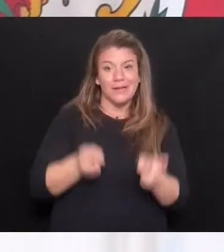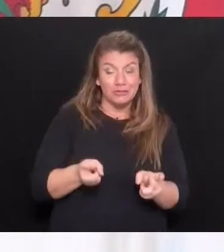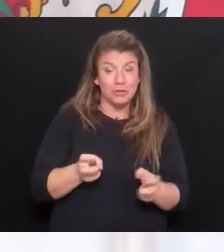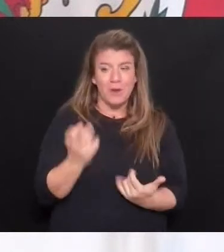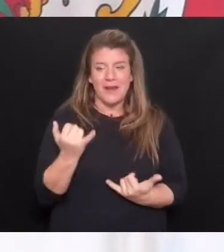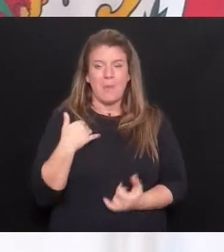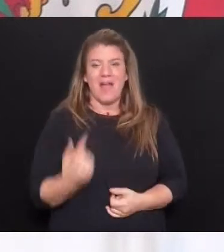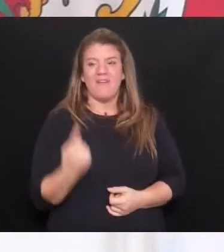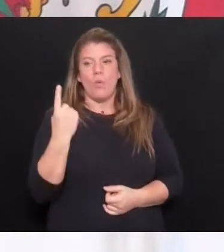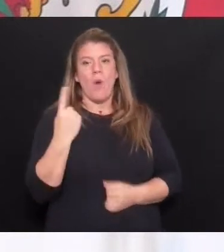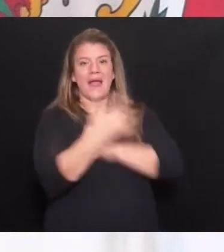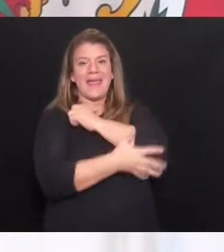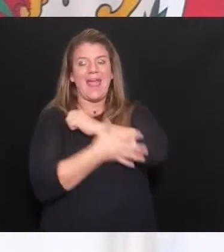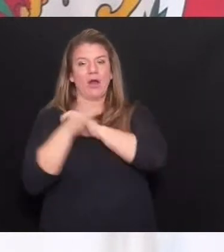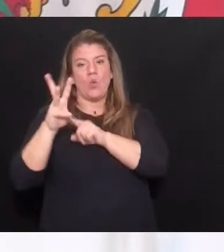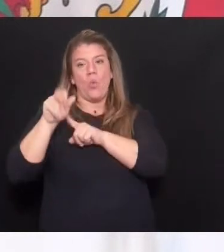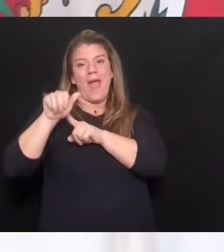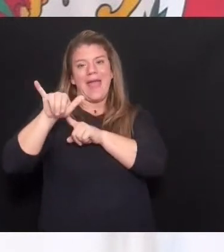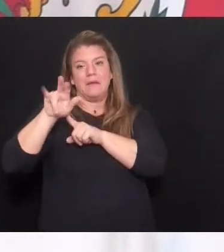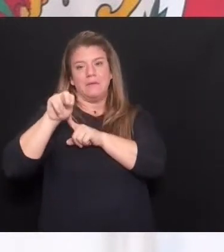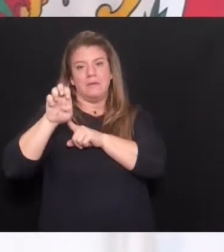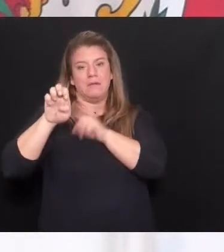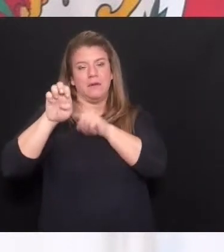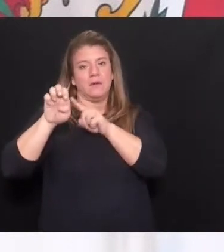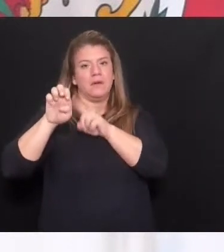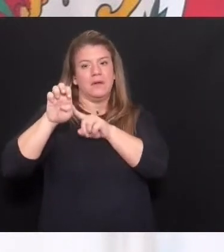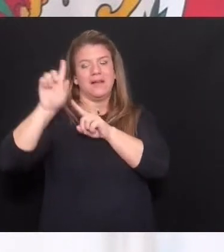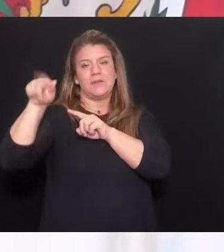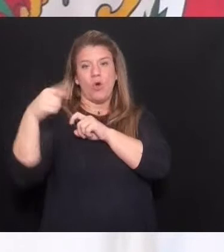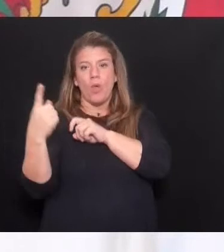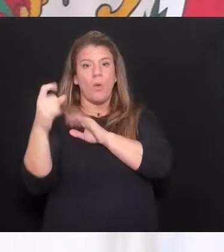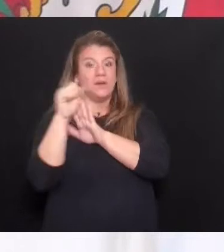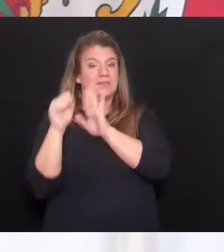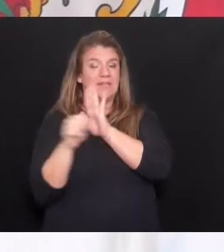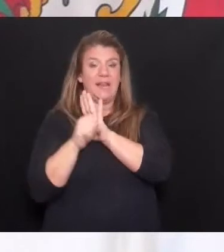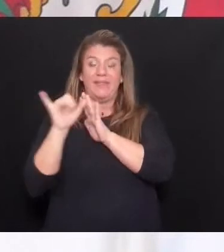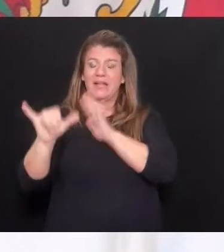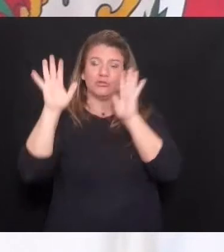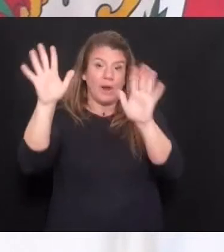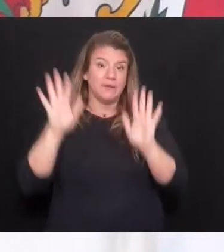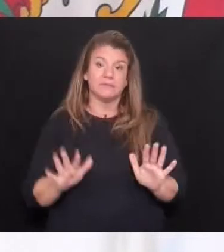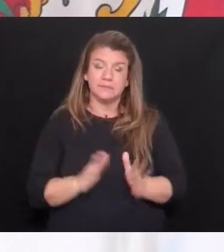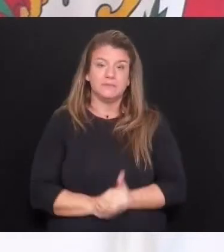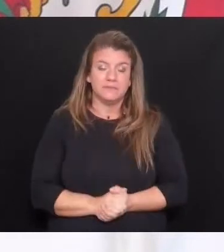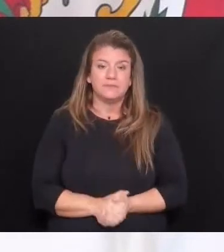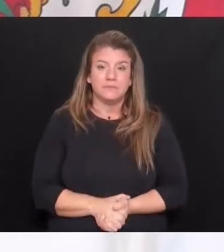one county, Wayne County, the only one that we have in the state. That's really good.